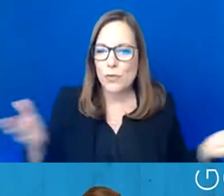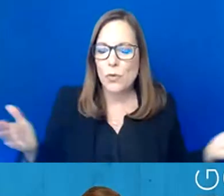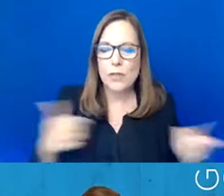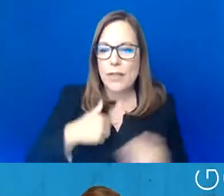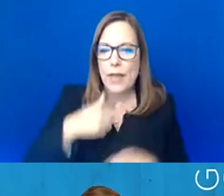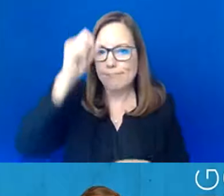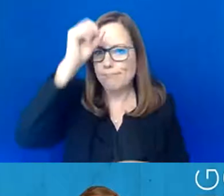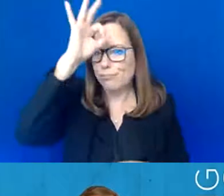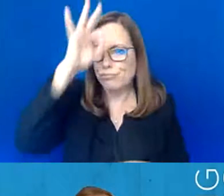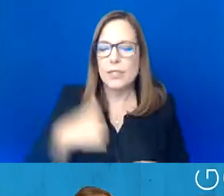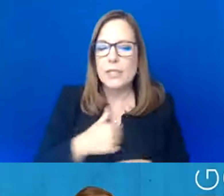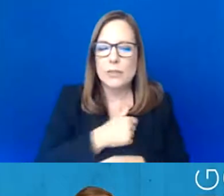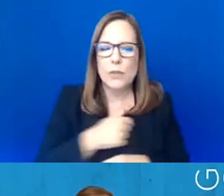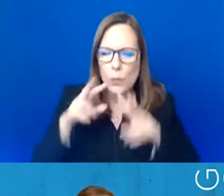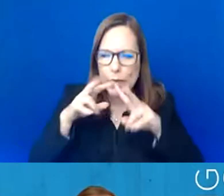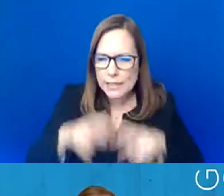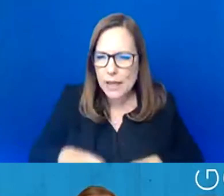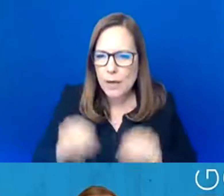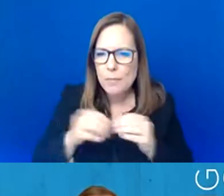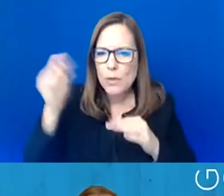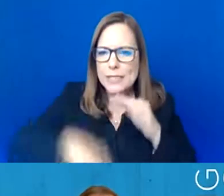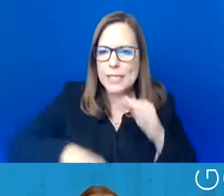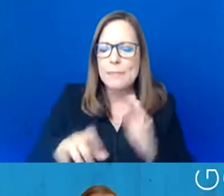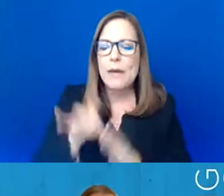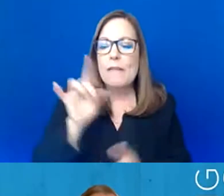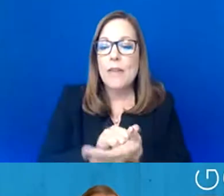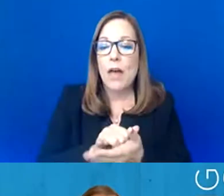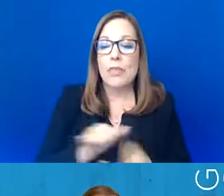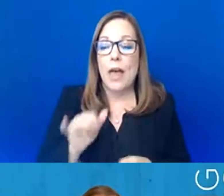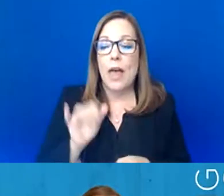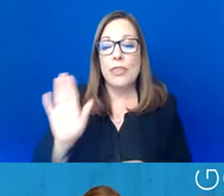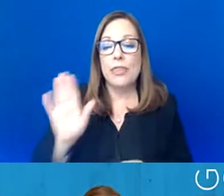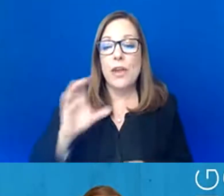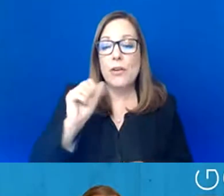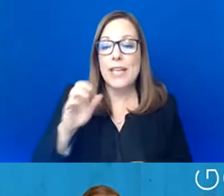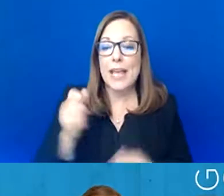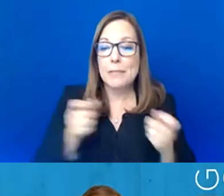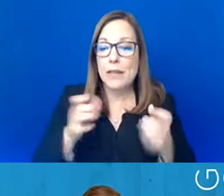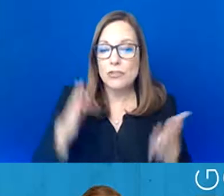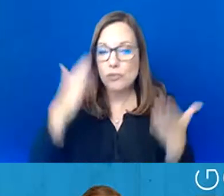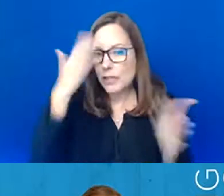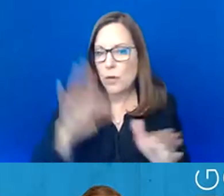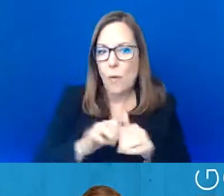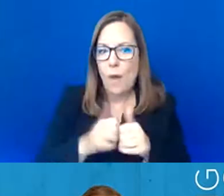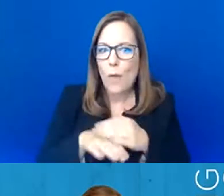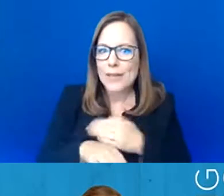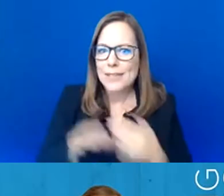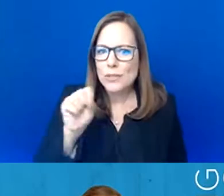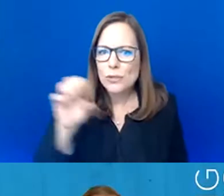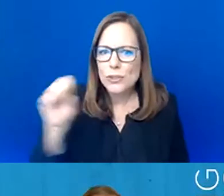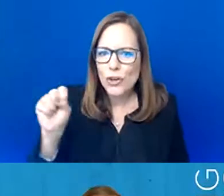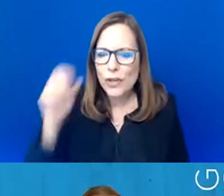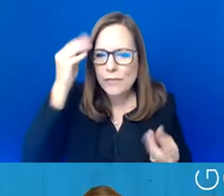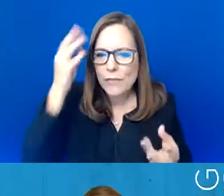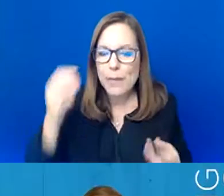deeper and we found that their case managers didn't know how to access Social Security.